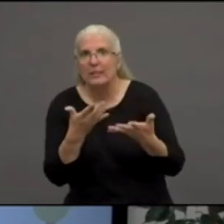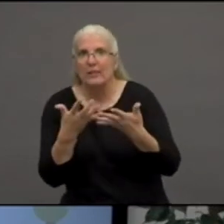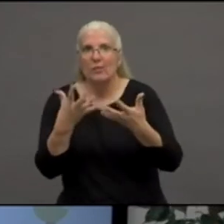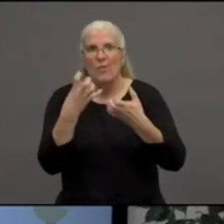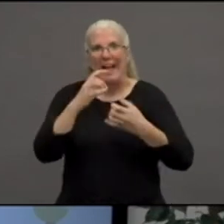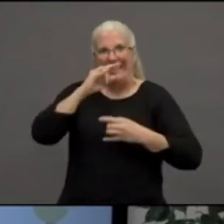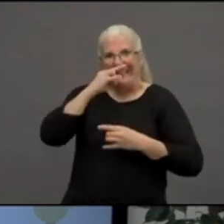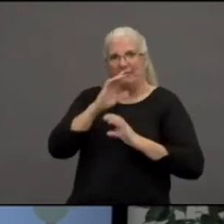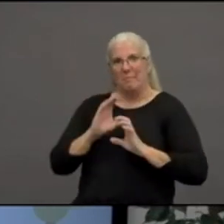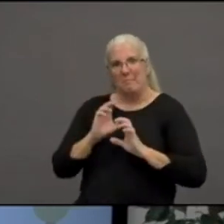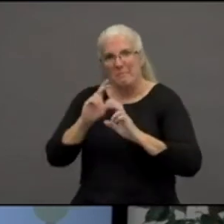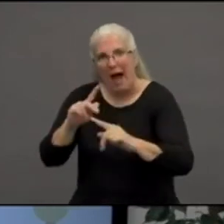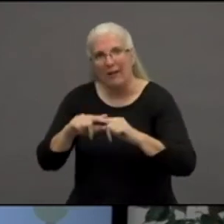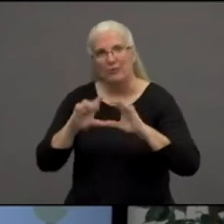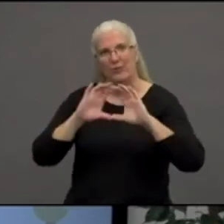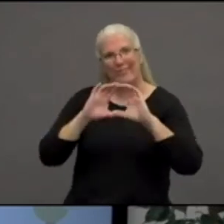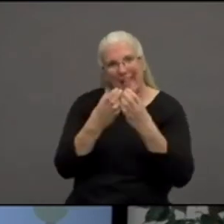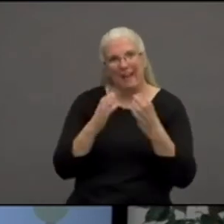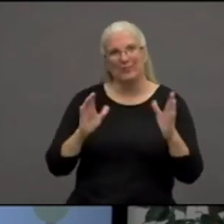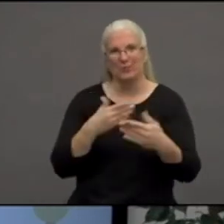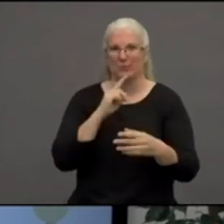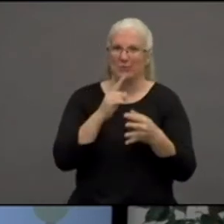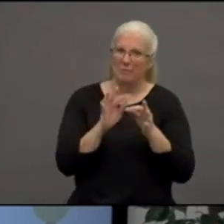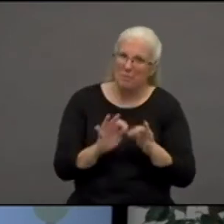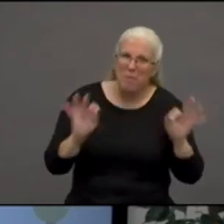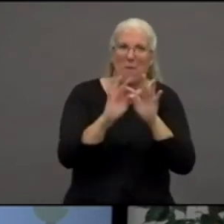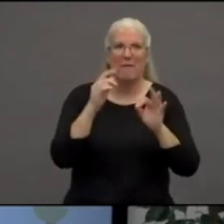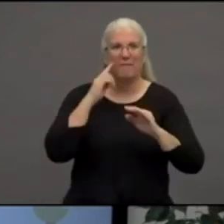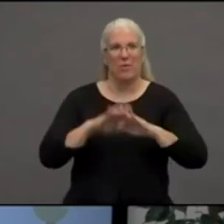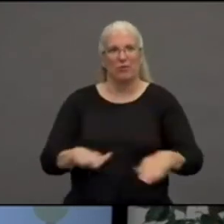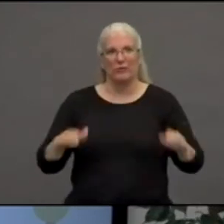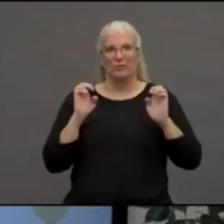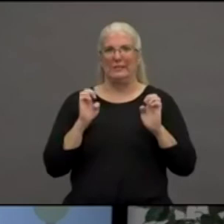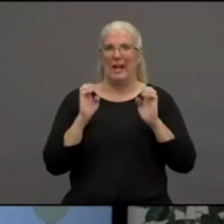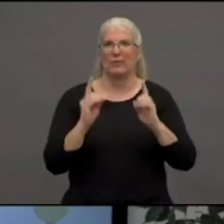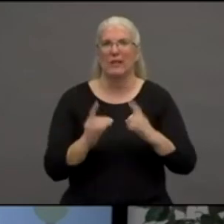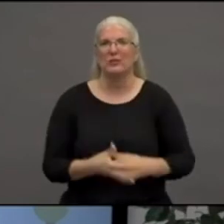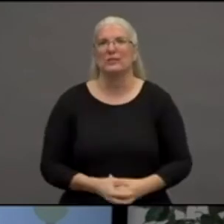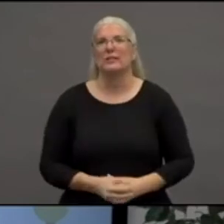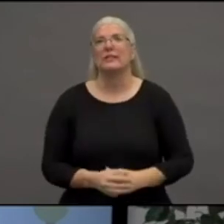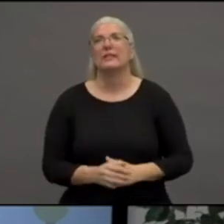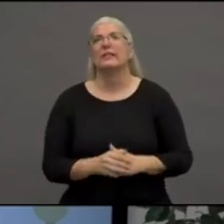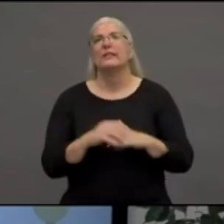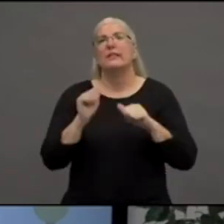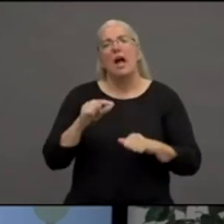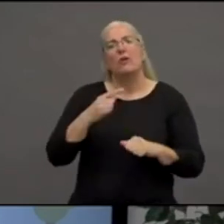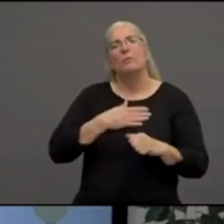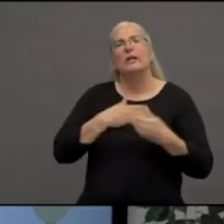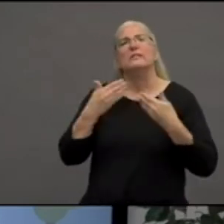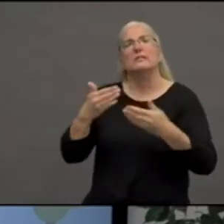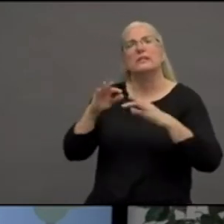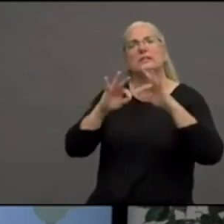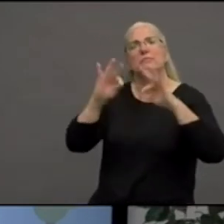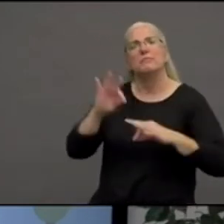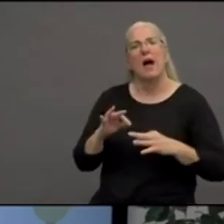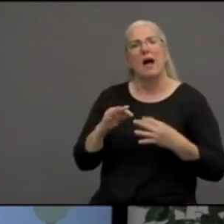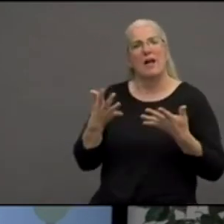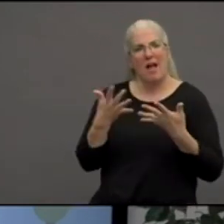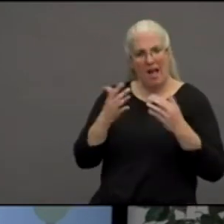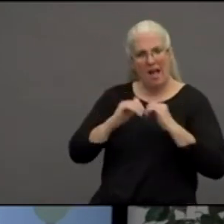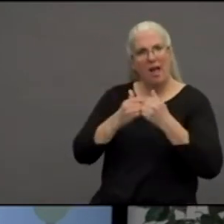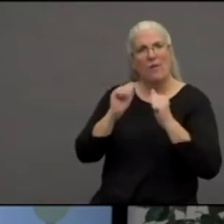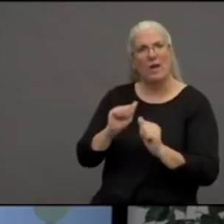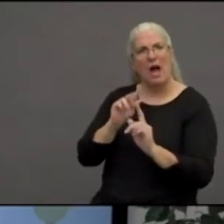is very important. So first, can you explain the eligibility process and purpose of